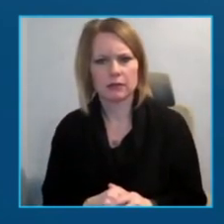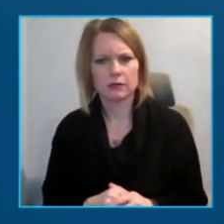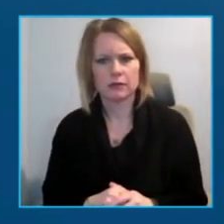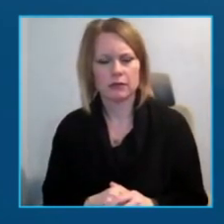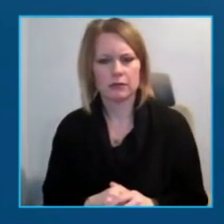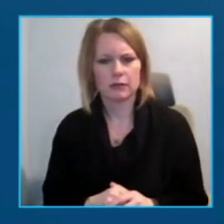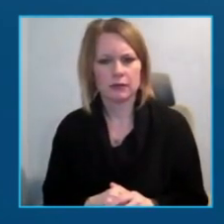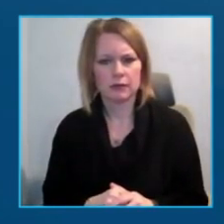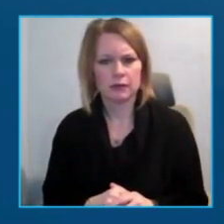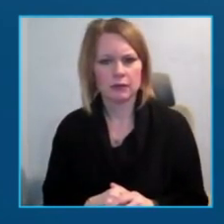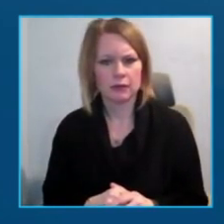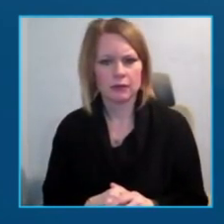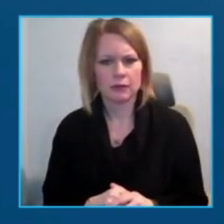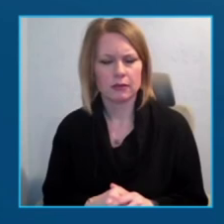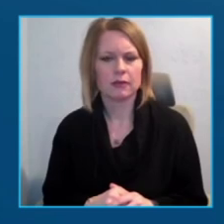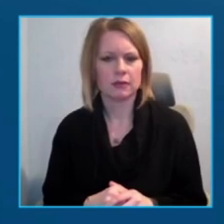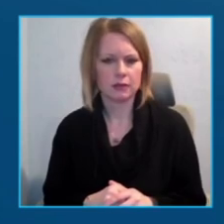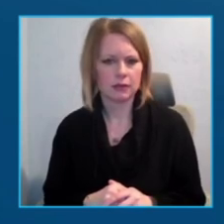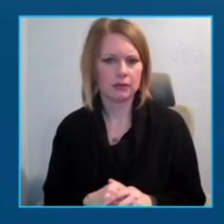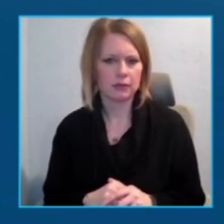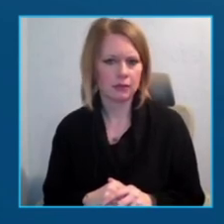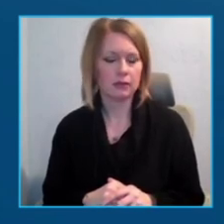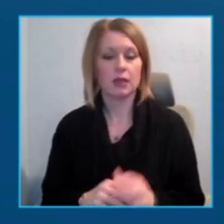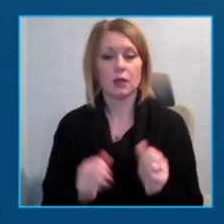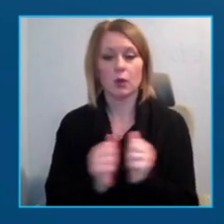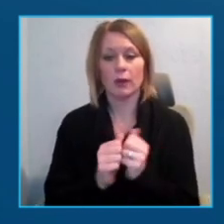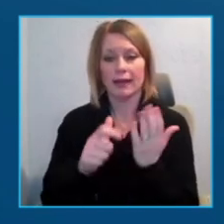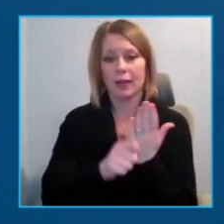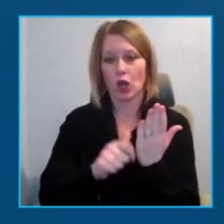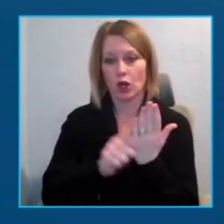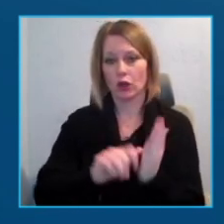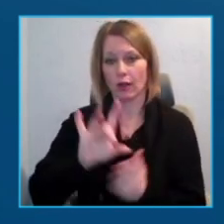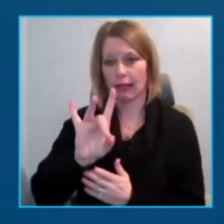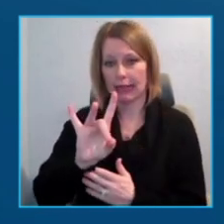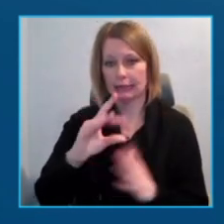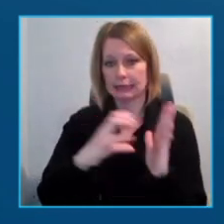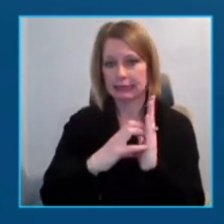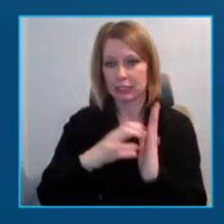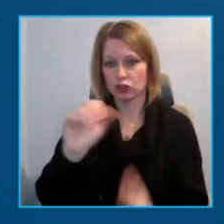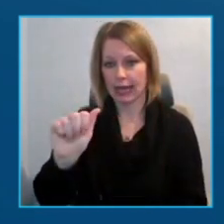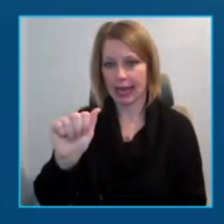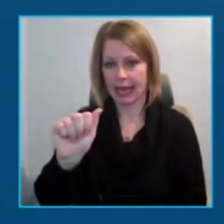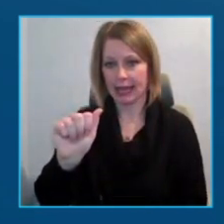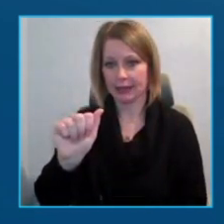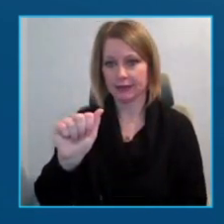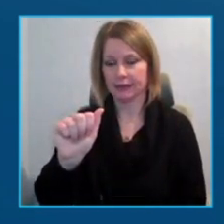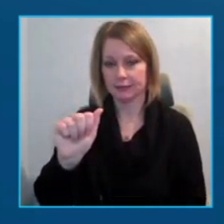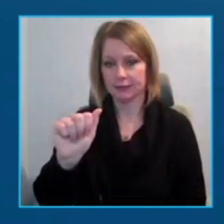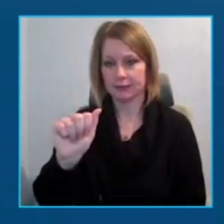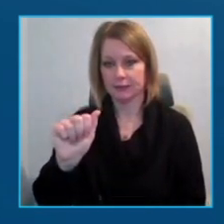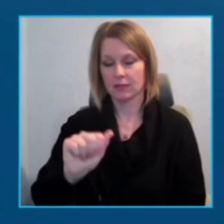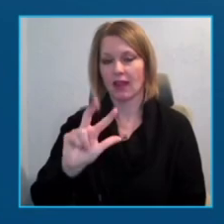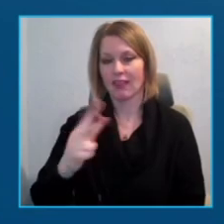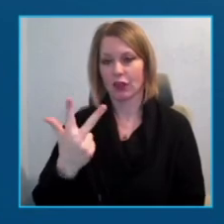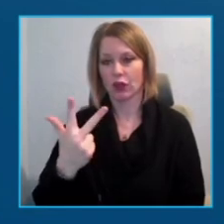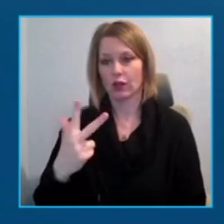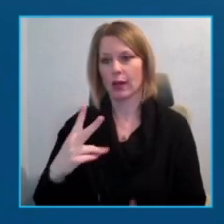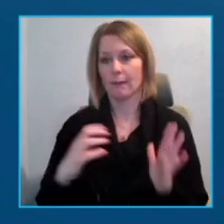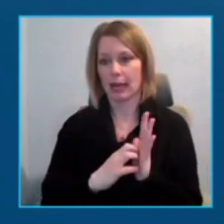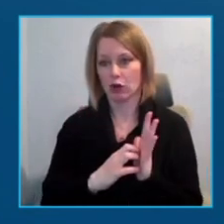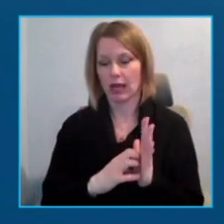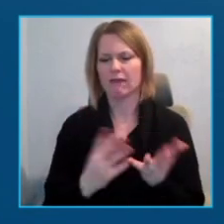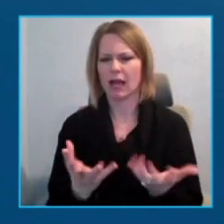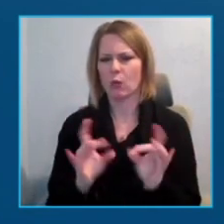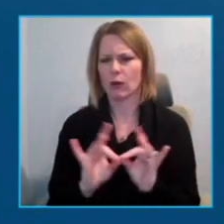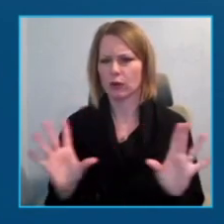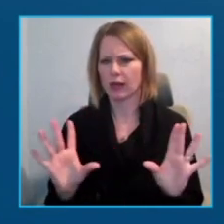Harold's question, but on in Article 8 on Section A, under Section A in the third paragraph, I just want to clarify how